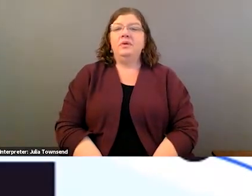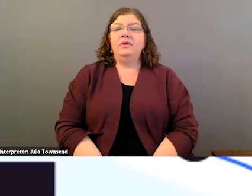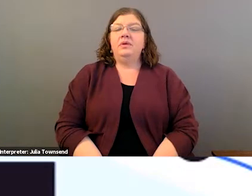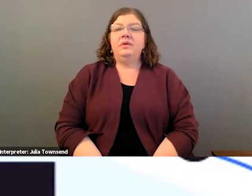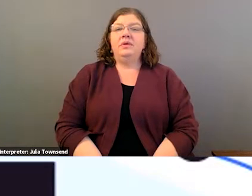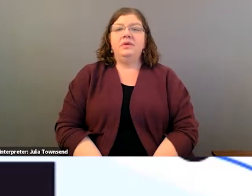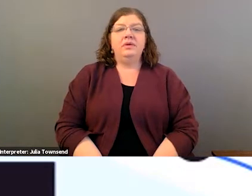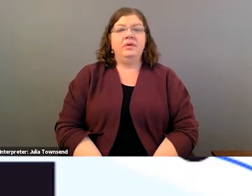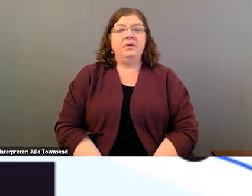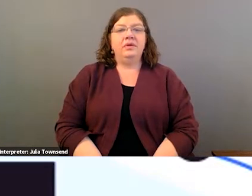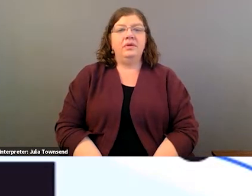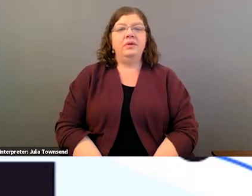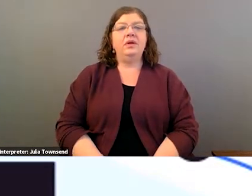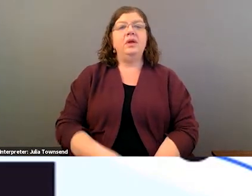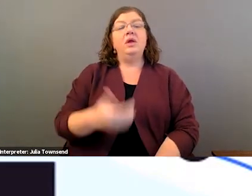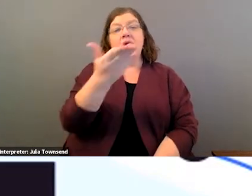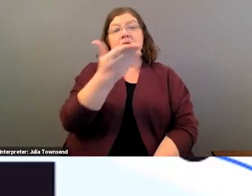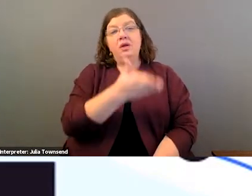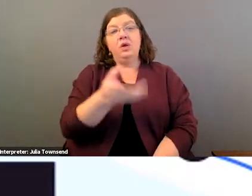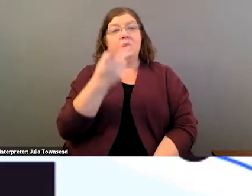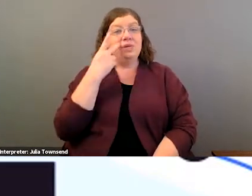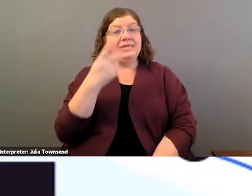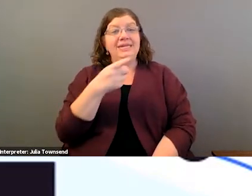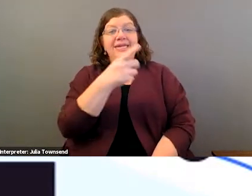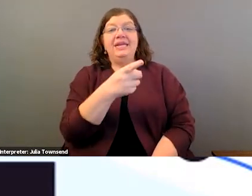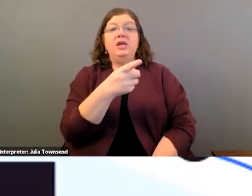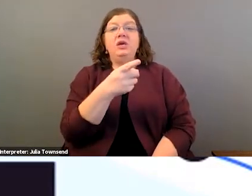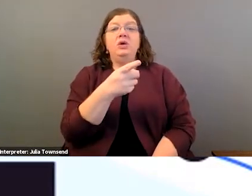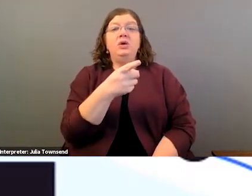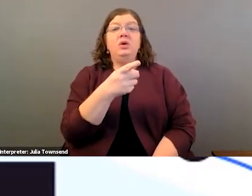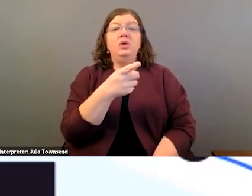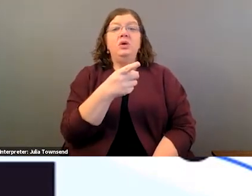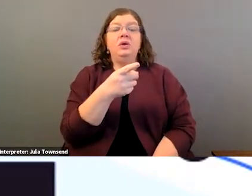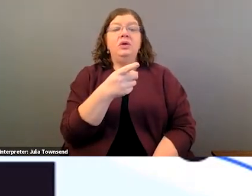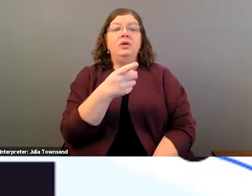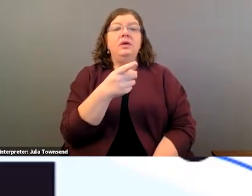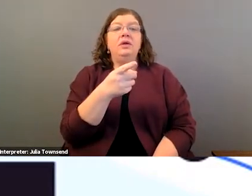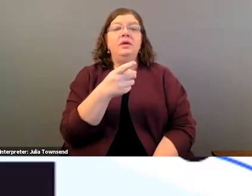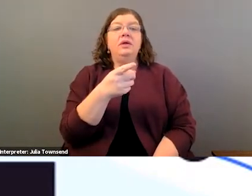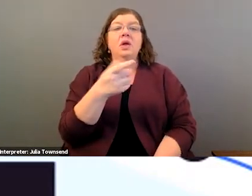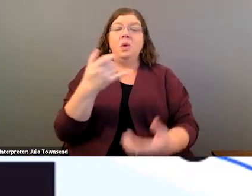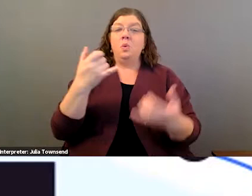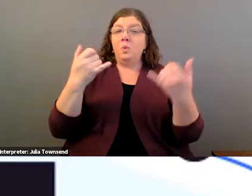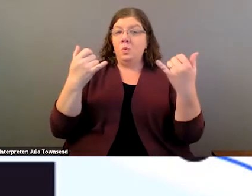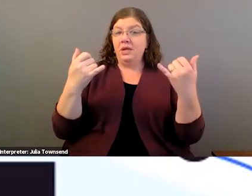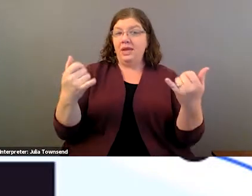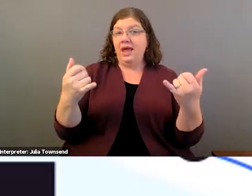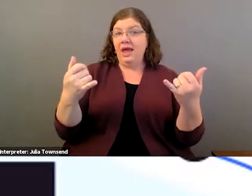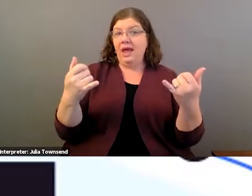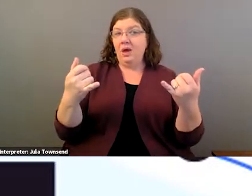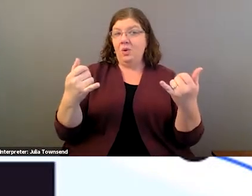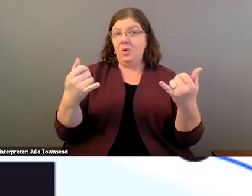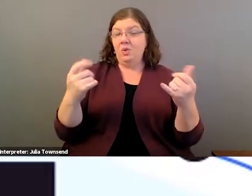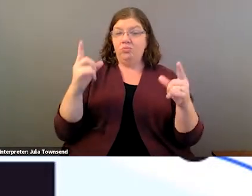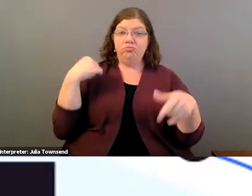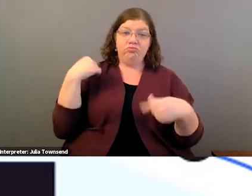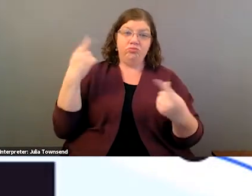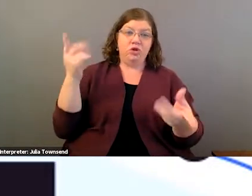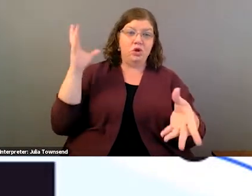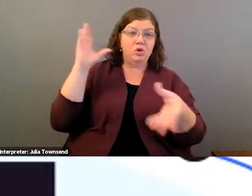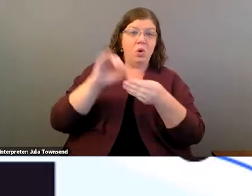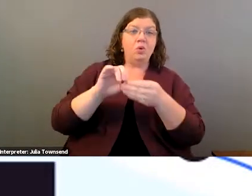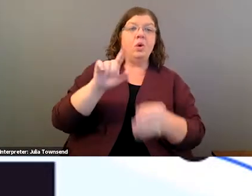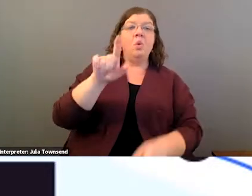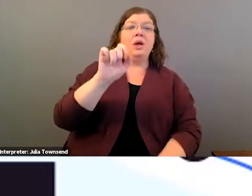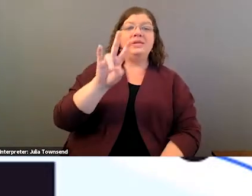So board, you can see here, we now have had a total of